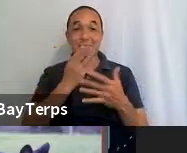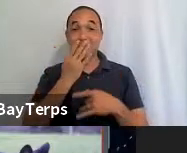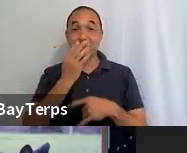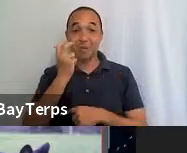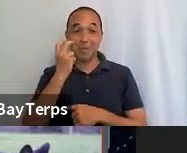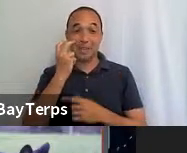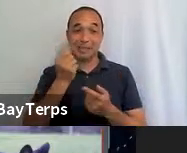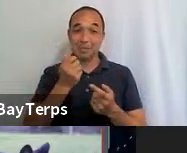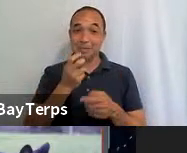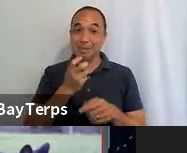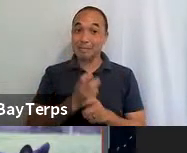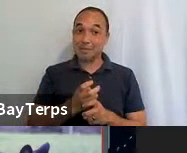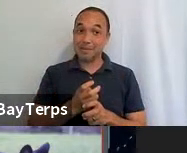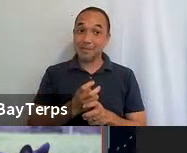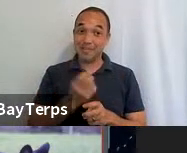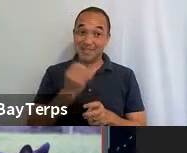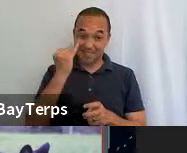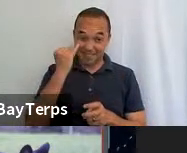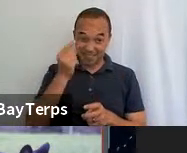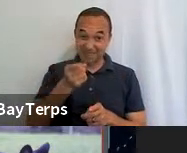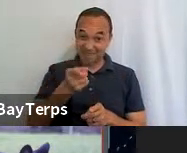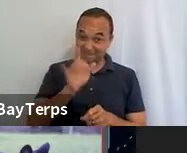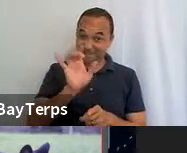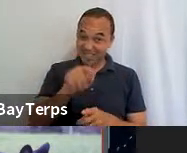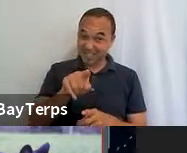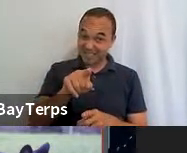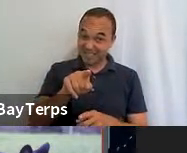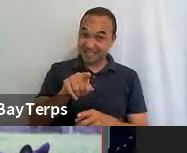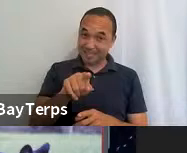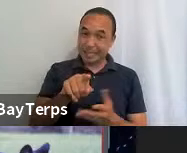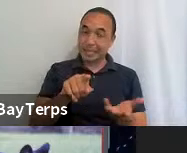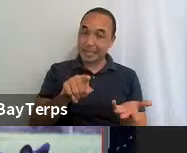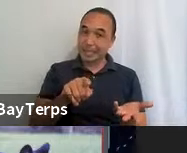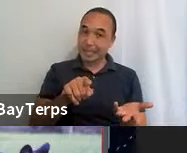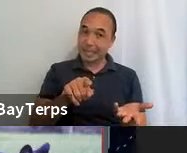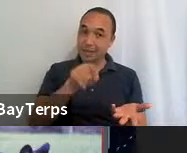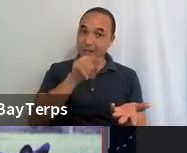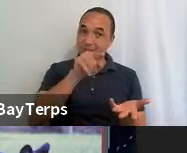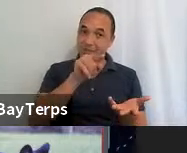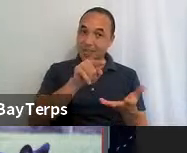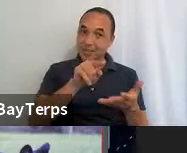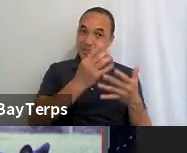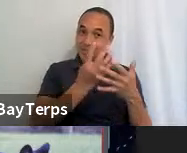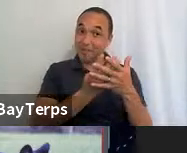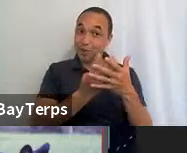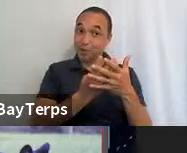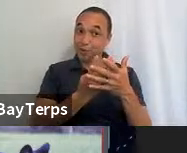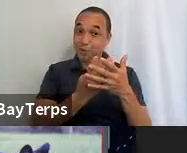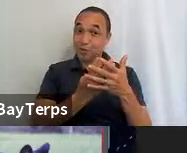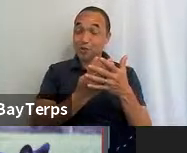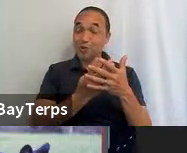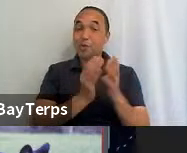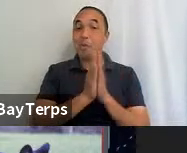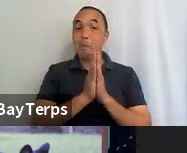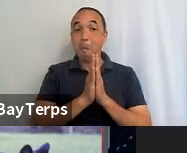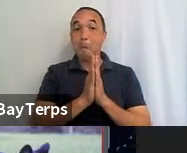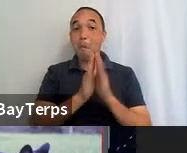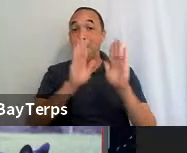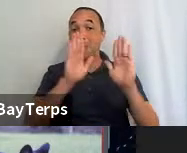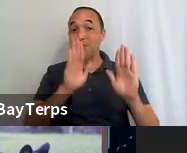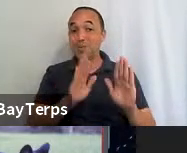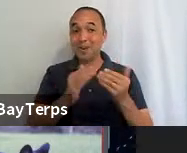If you do have that issue, this photo filter is a great, easy